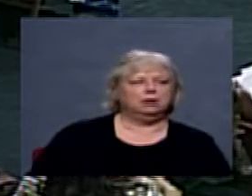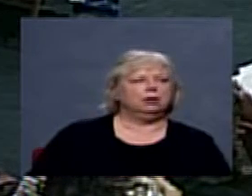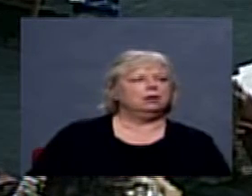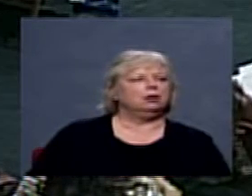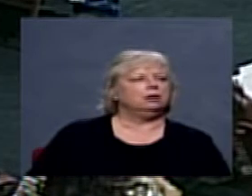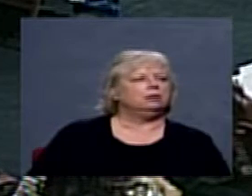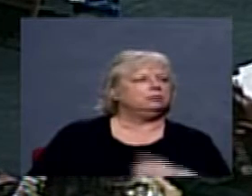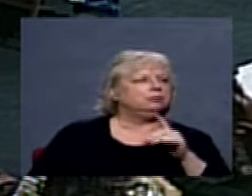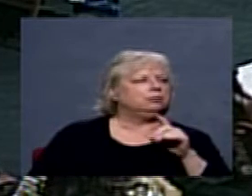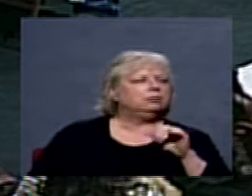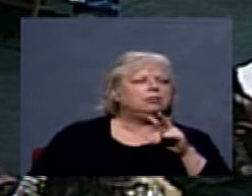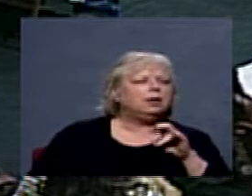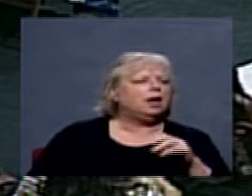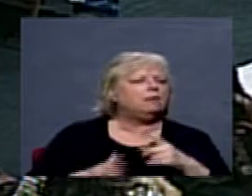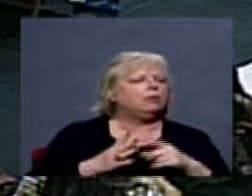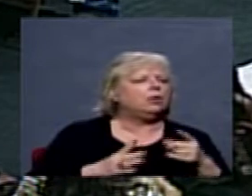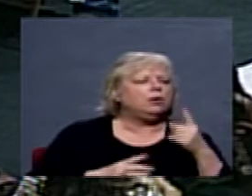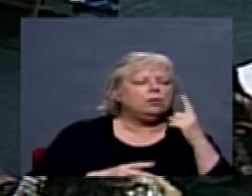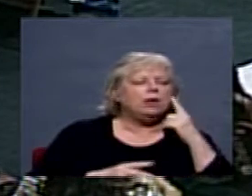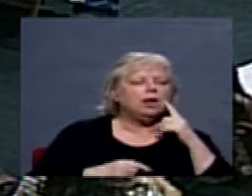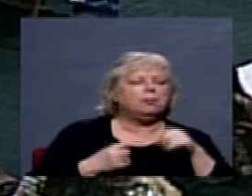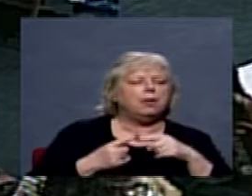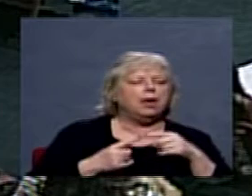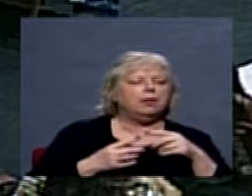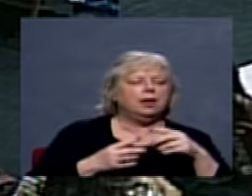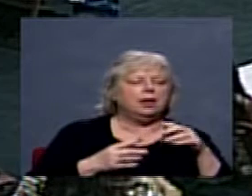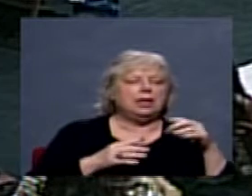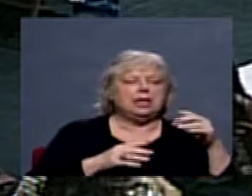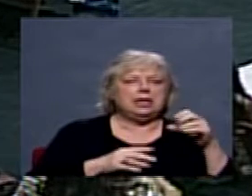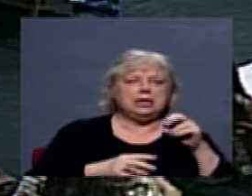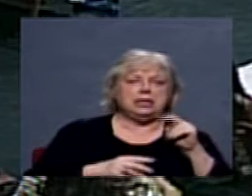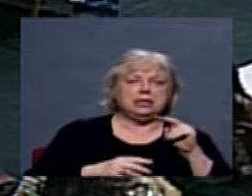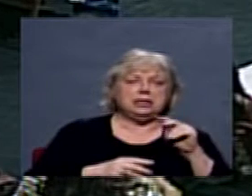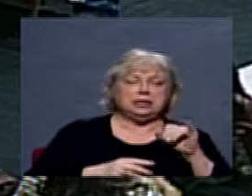What do you think on the Sunnymead access?